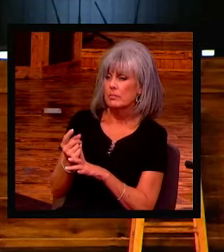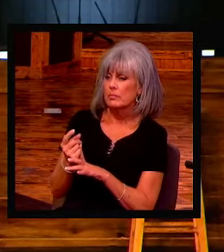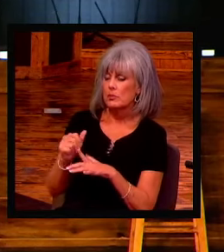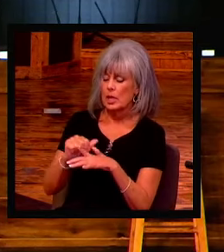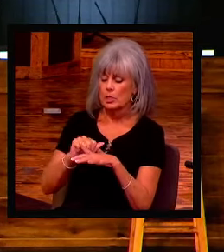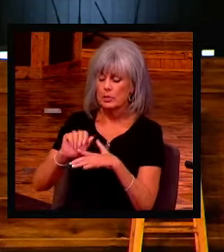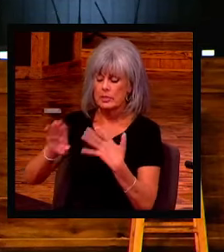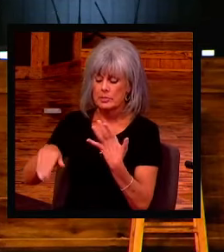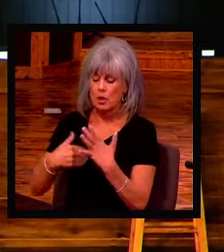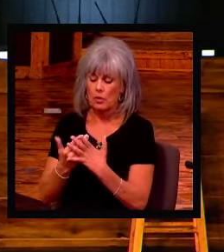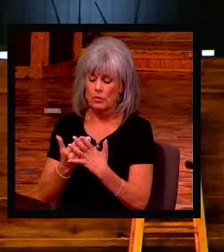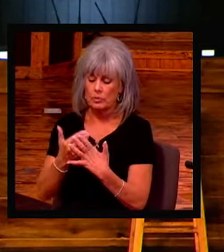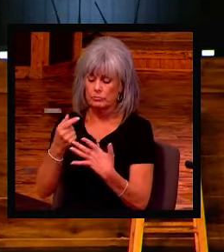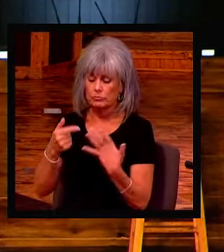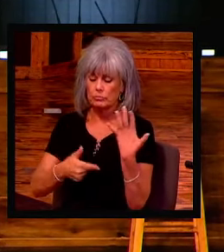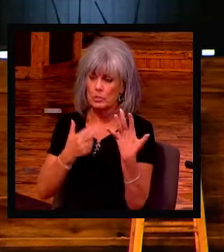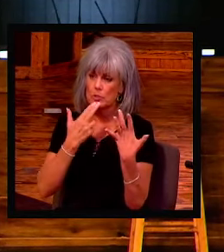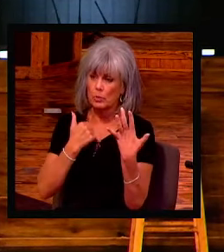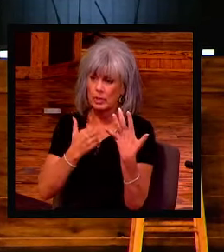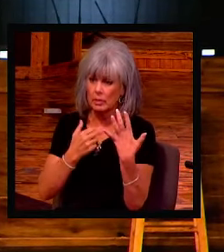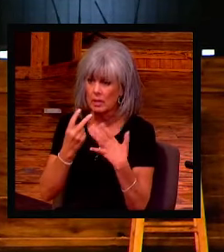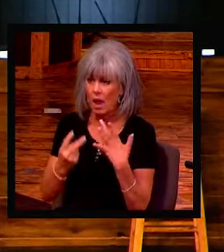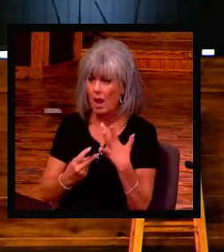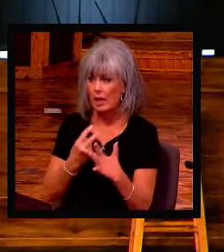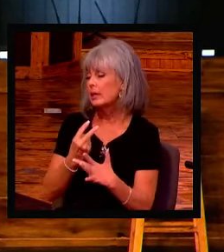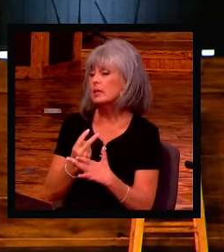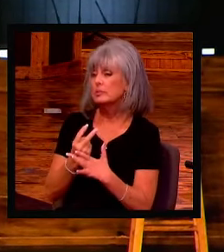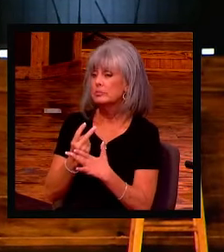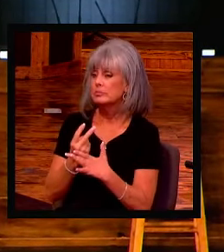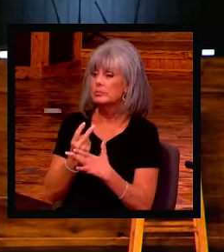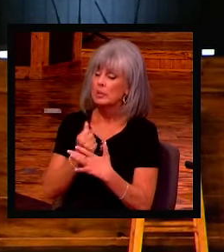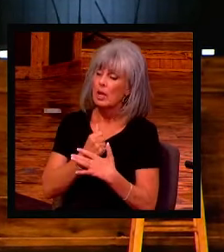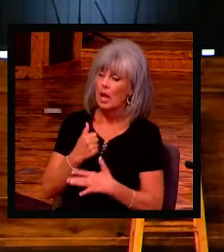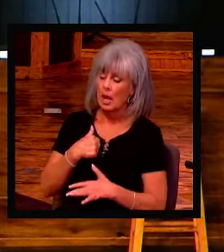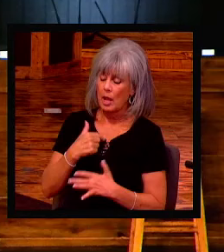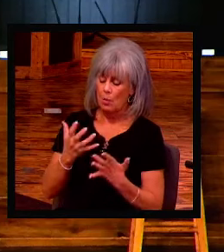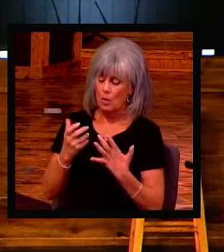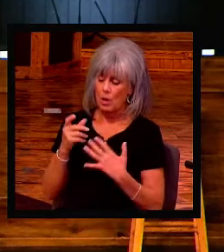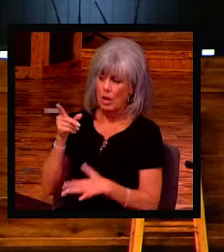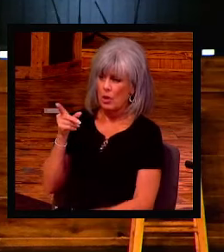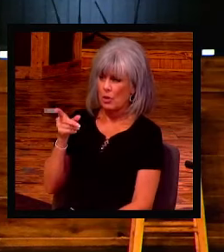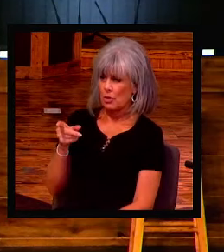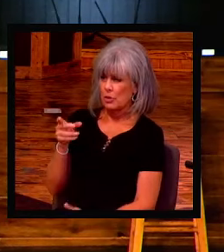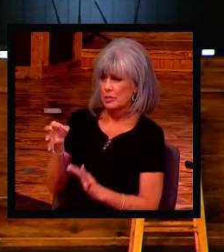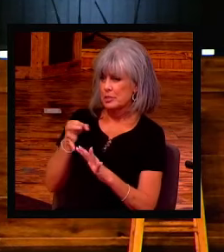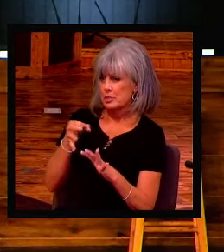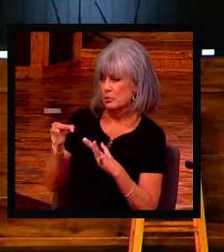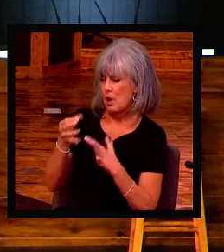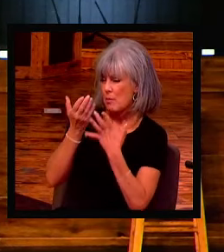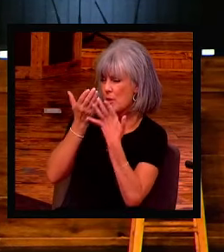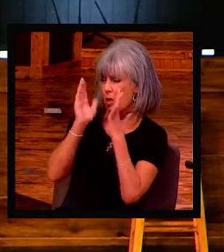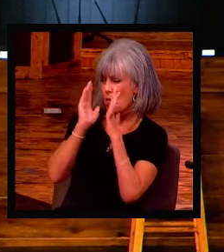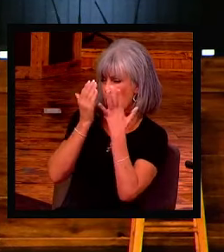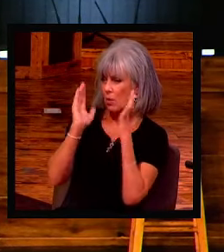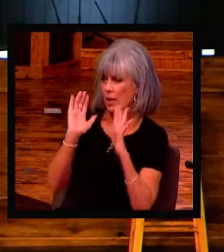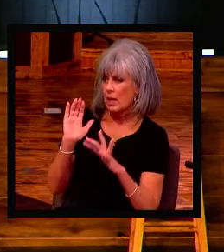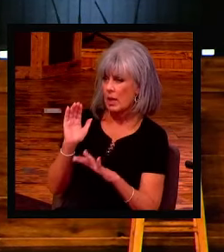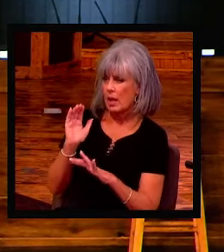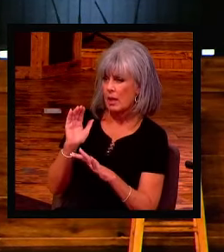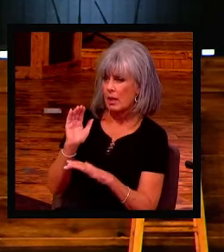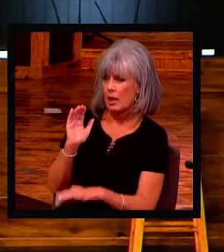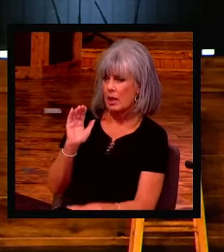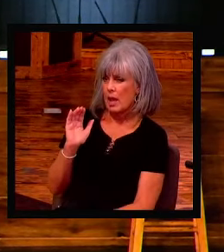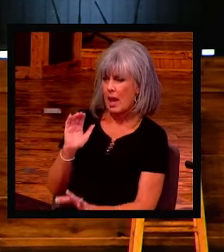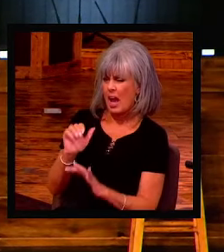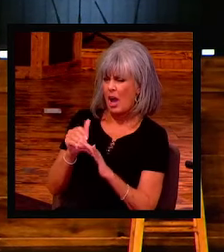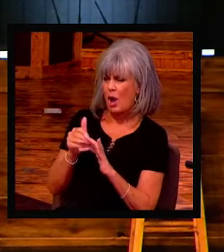those characteristics. And I want her to describe Halloween to y'all. how she used to maybe participate in some